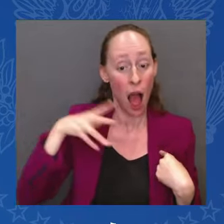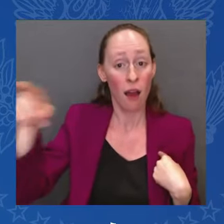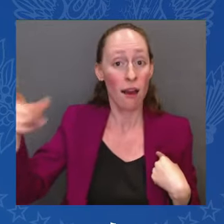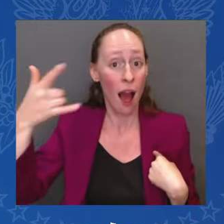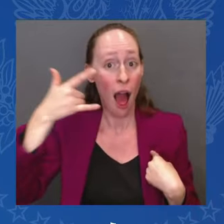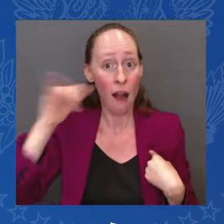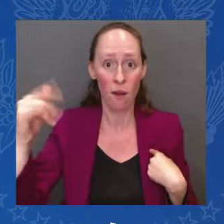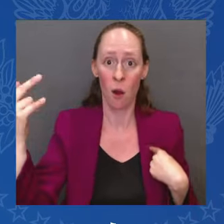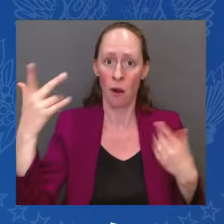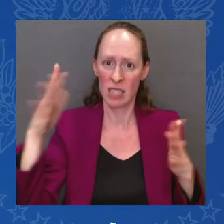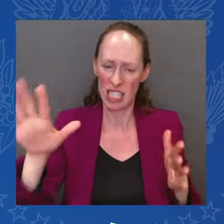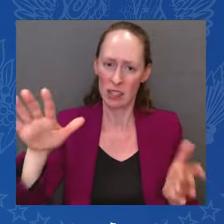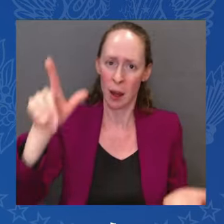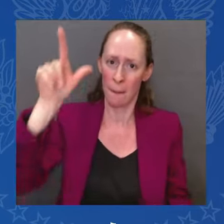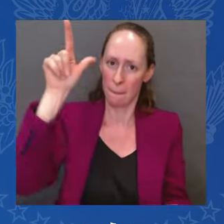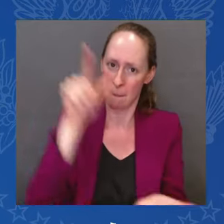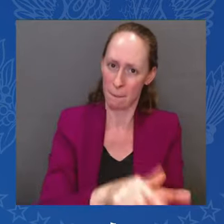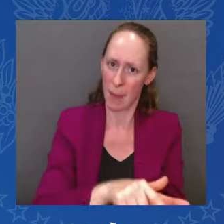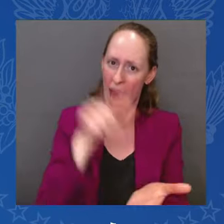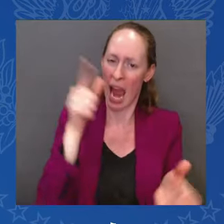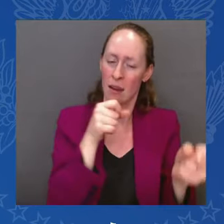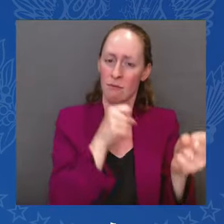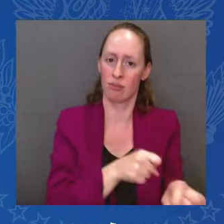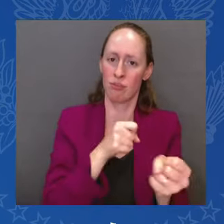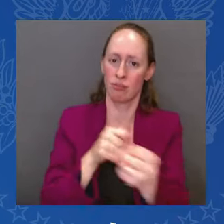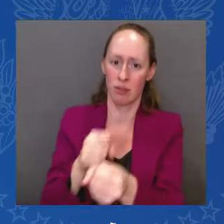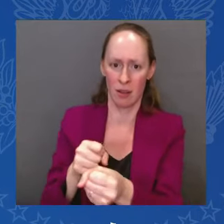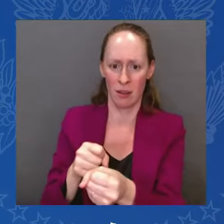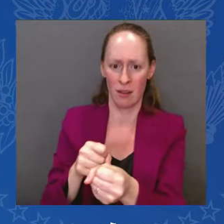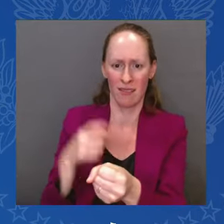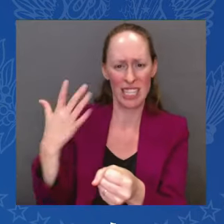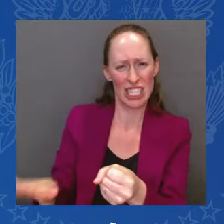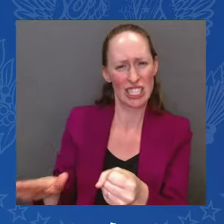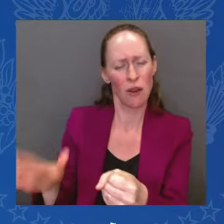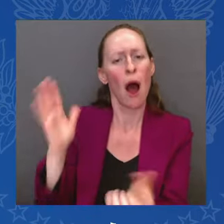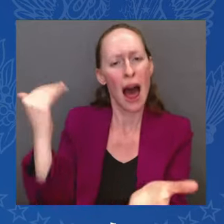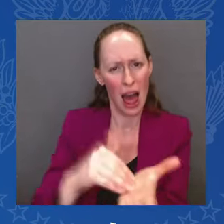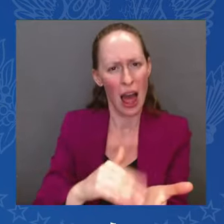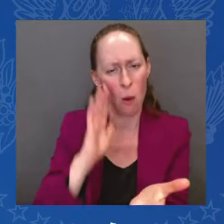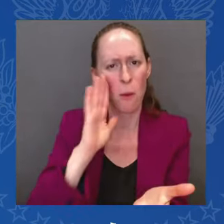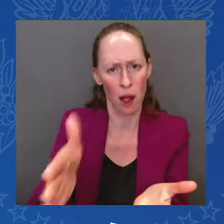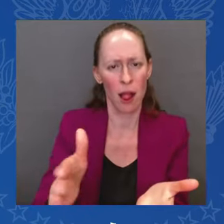We're going to do it again. We're going to do it again.